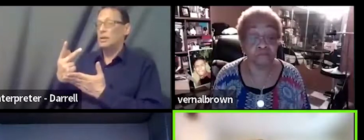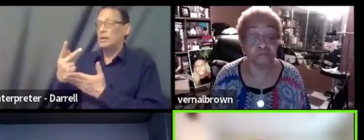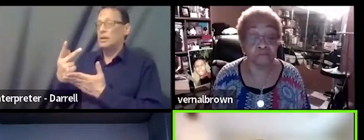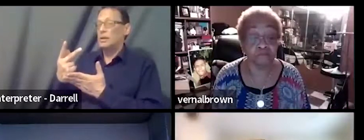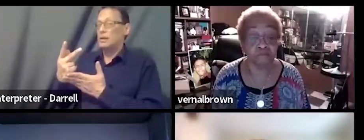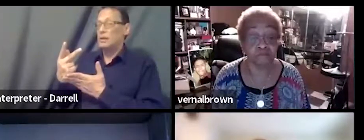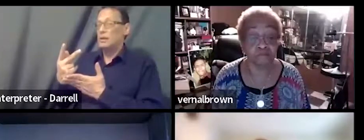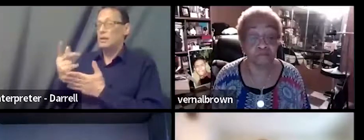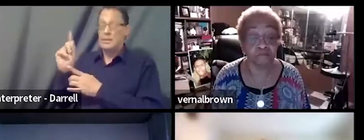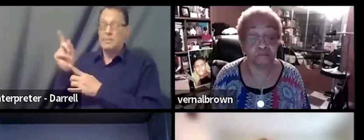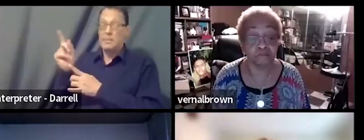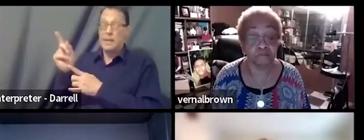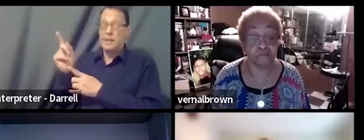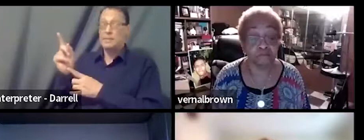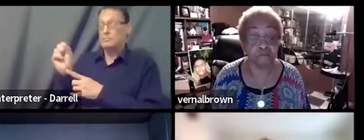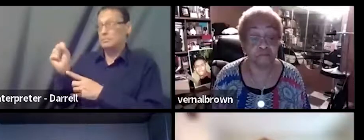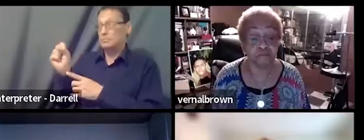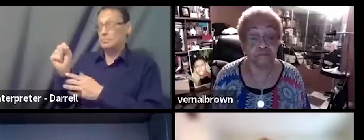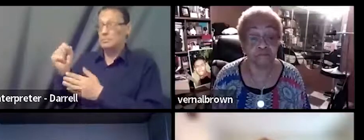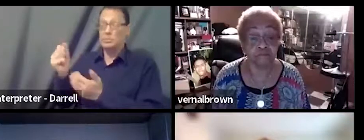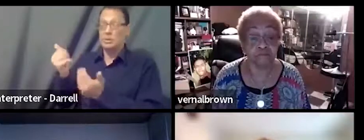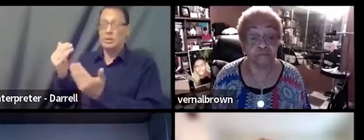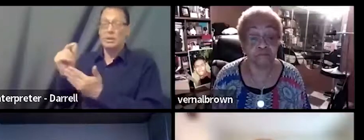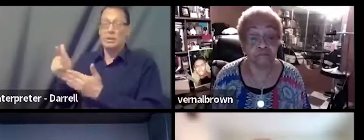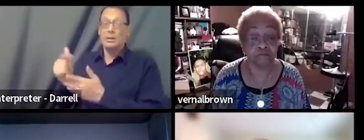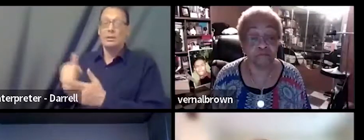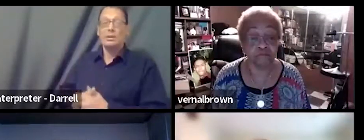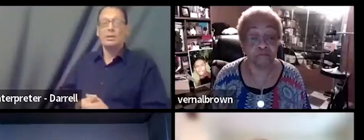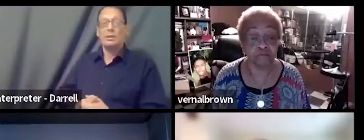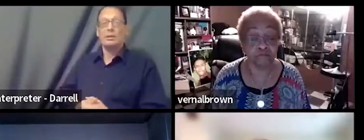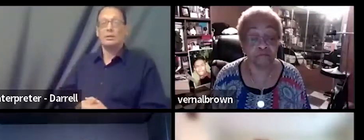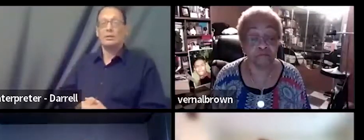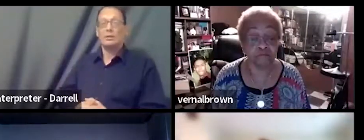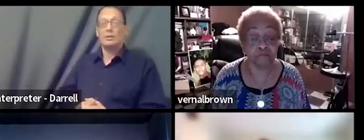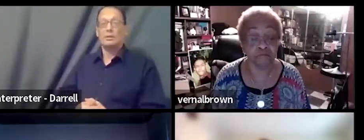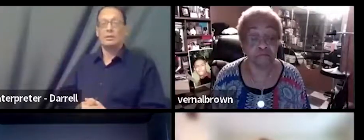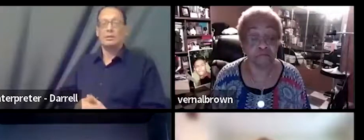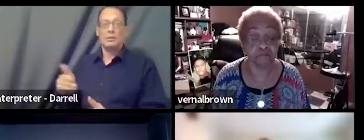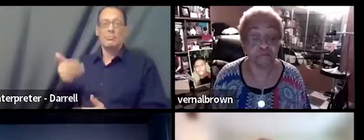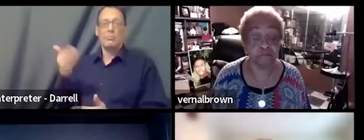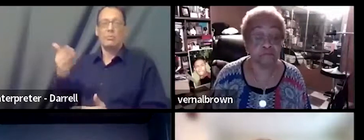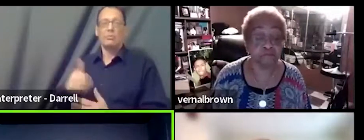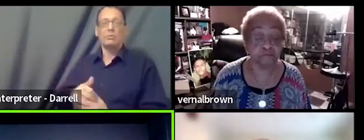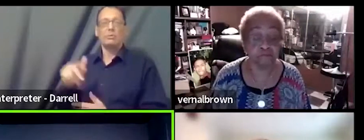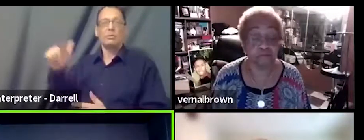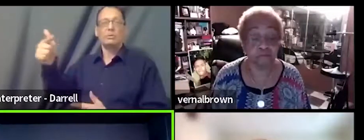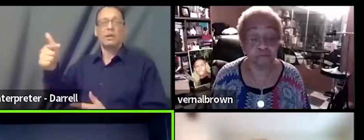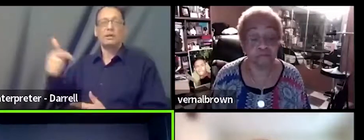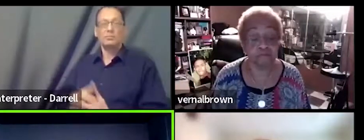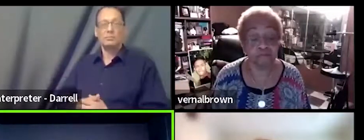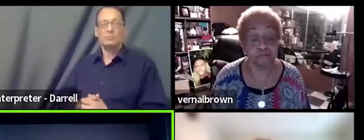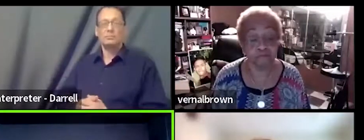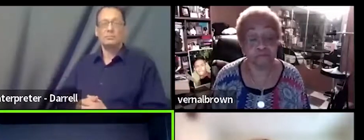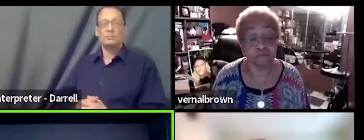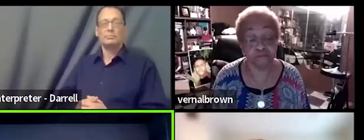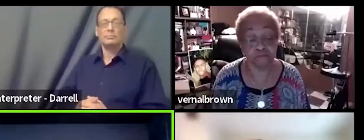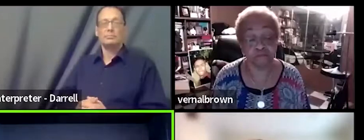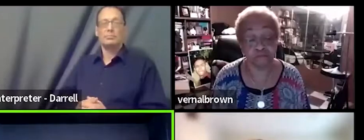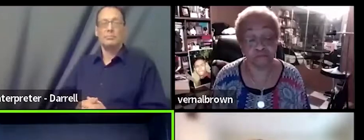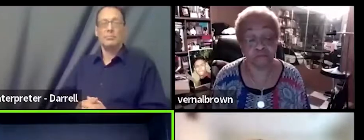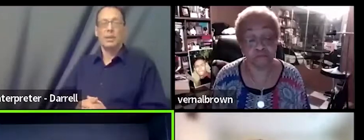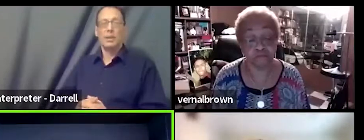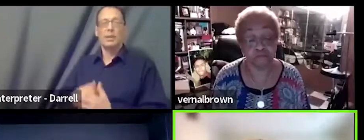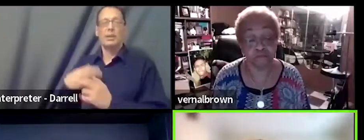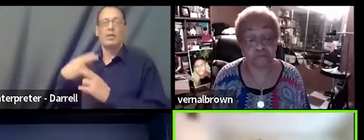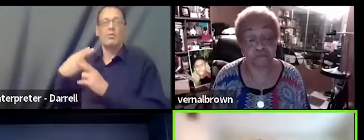the minutes? The minutes has a closed record. So moved. Second. We have a roll call